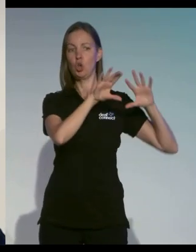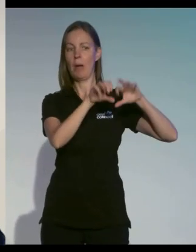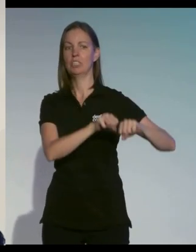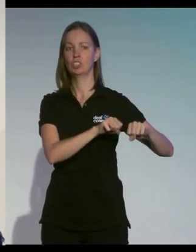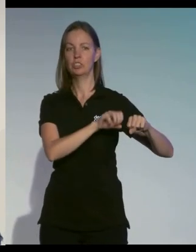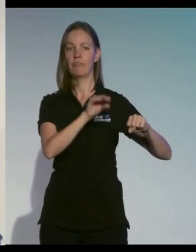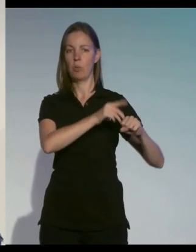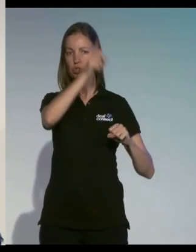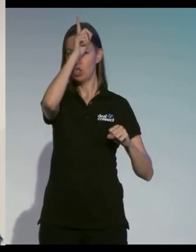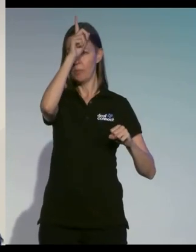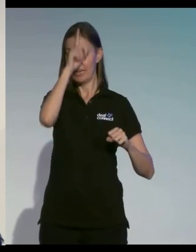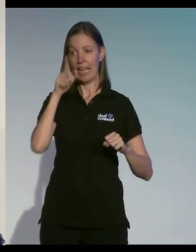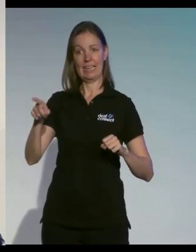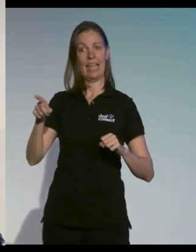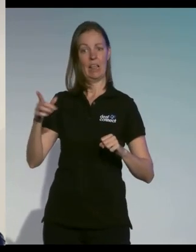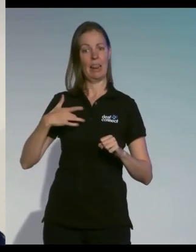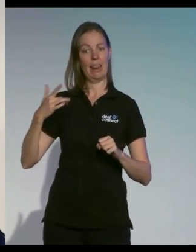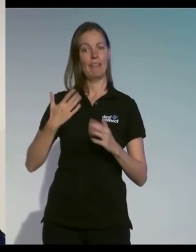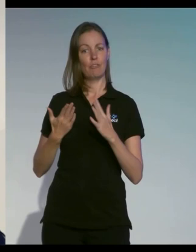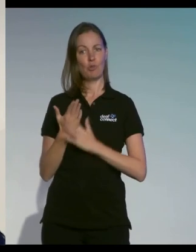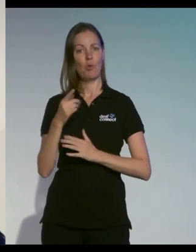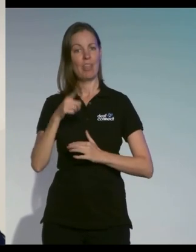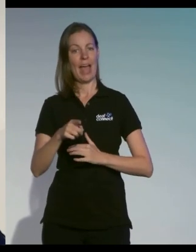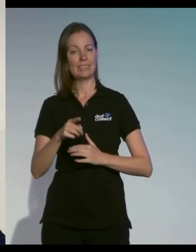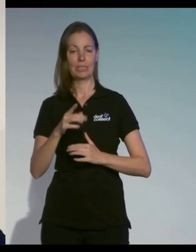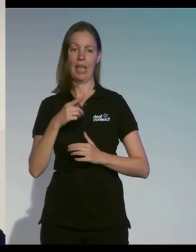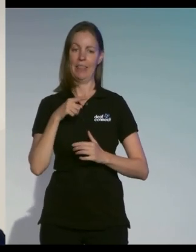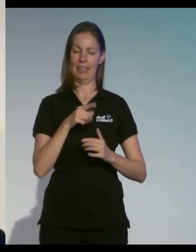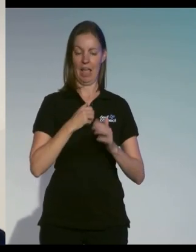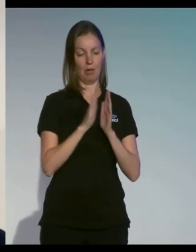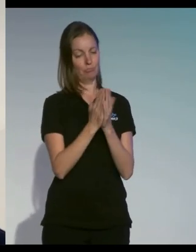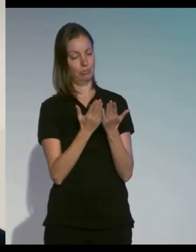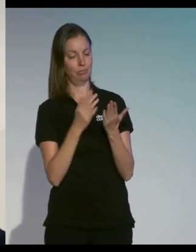German occupation. So it wasn't a good step.